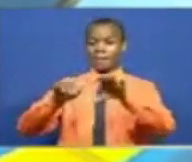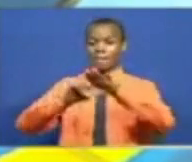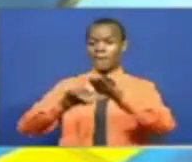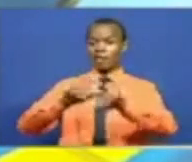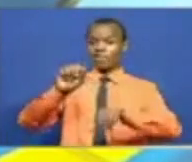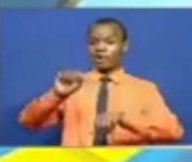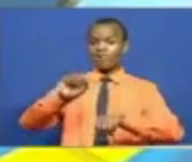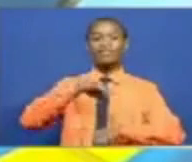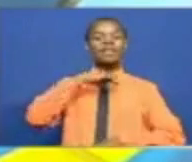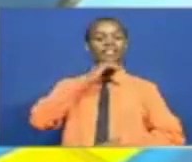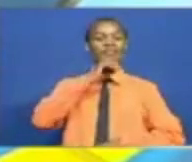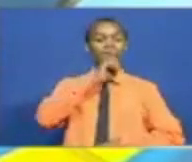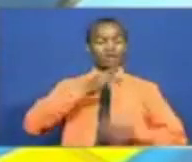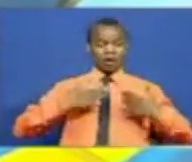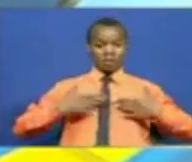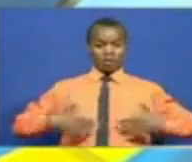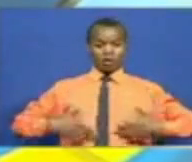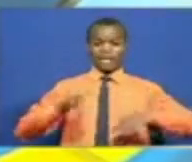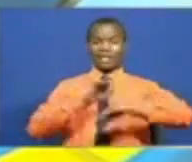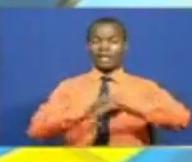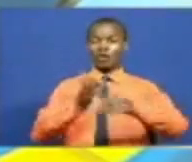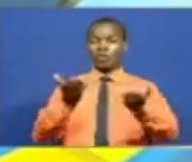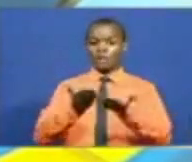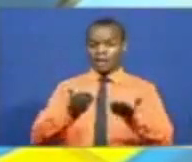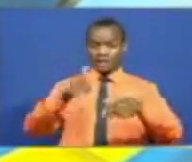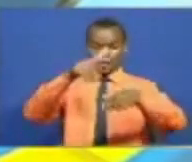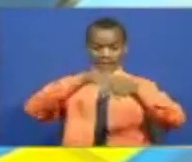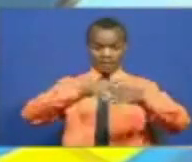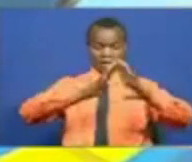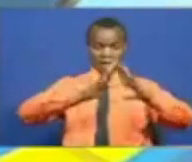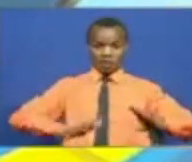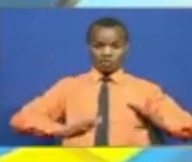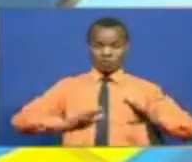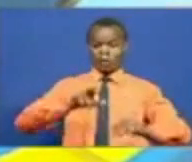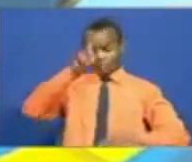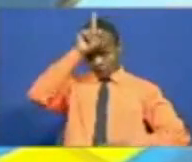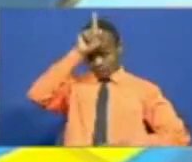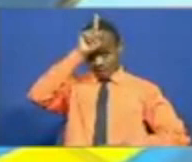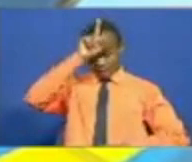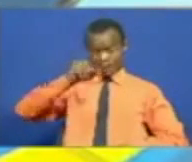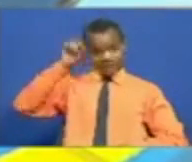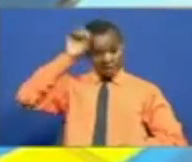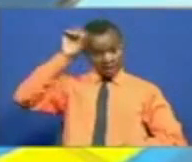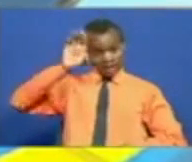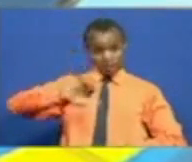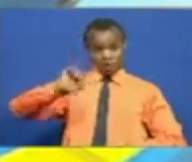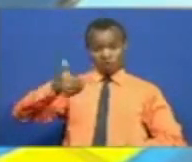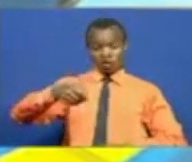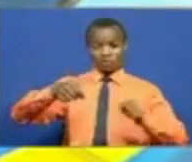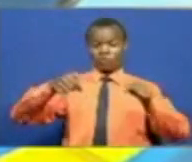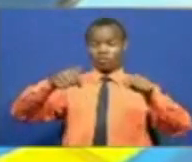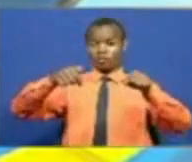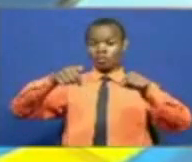the five were found lying inside their home in Kagongo Village in Kiambu County Wednesday morning. The